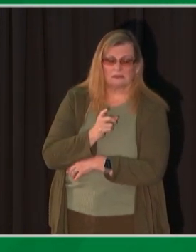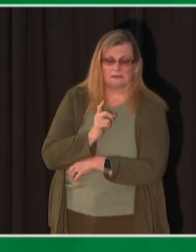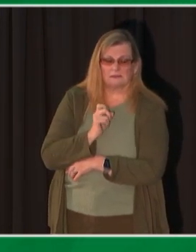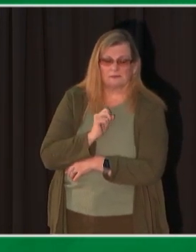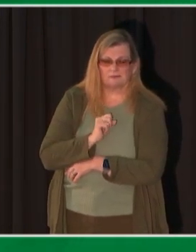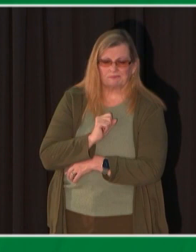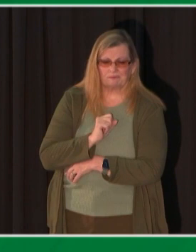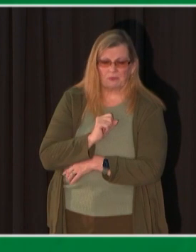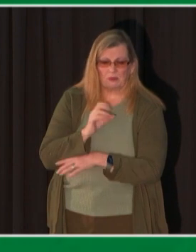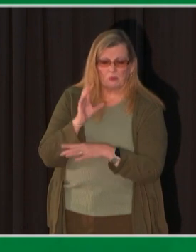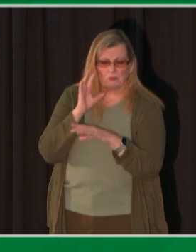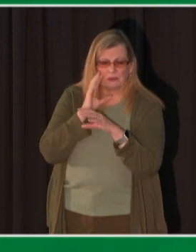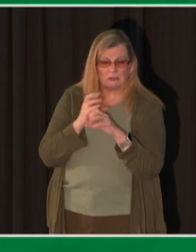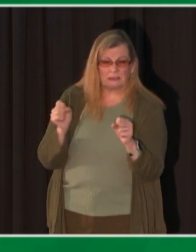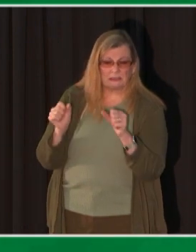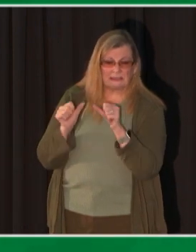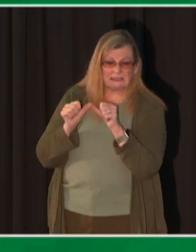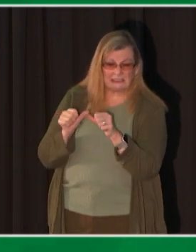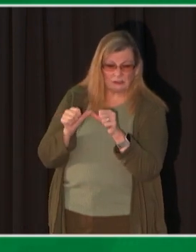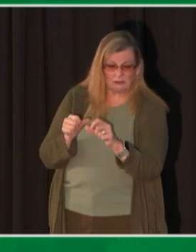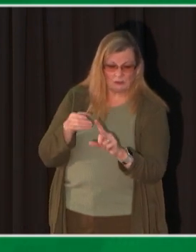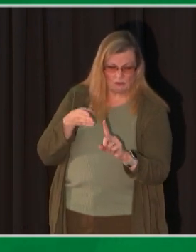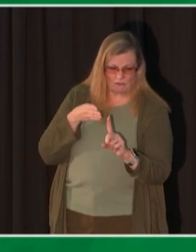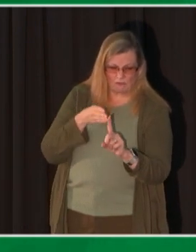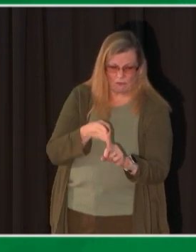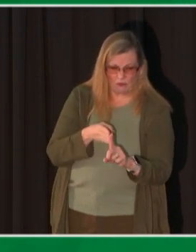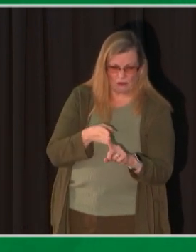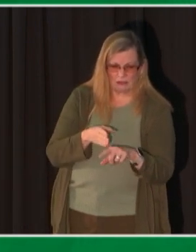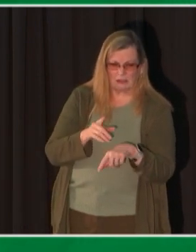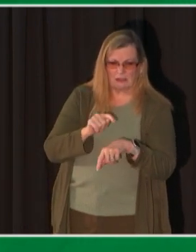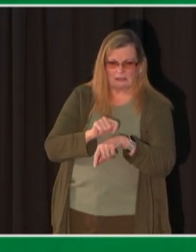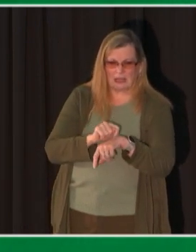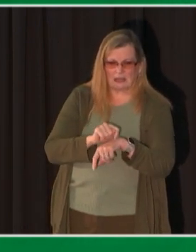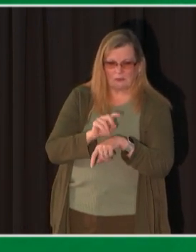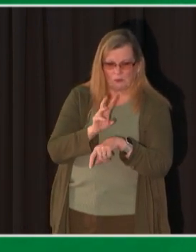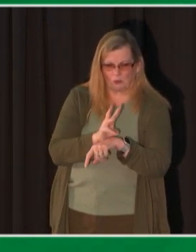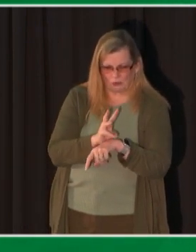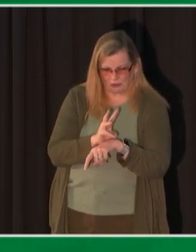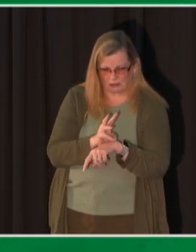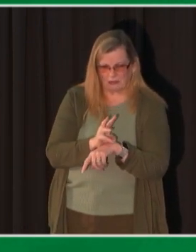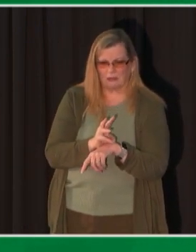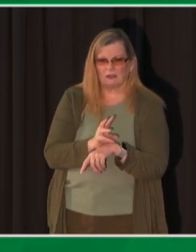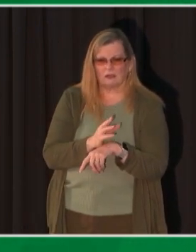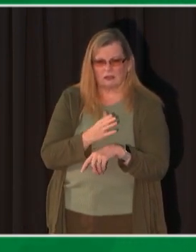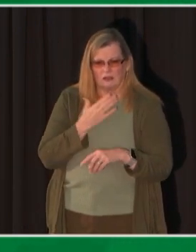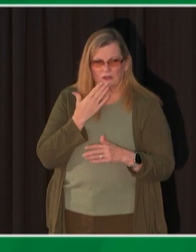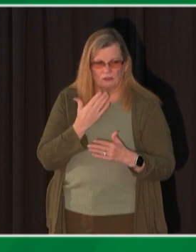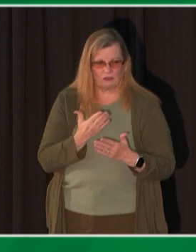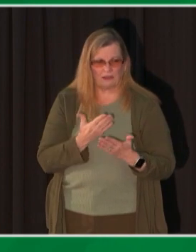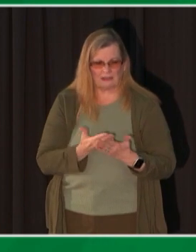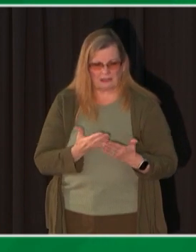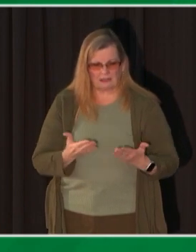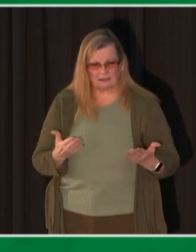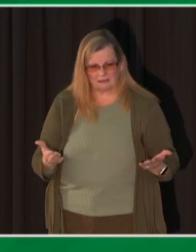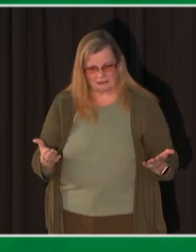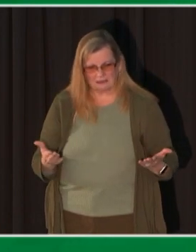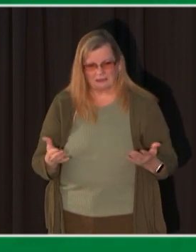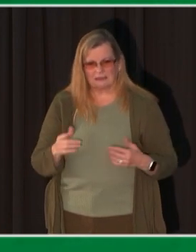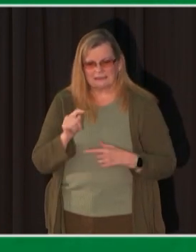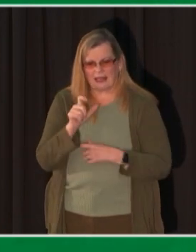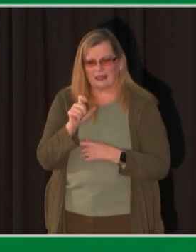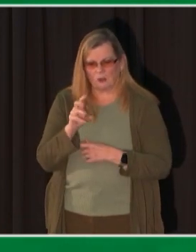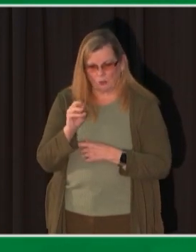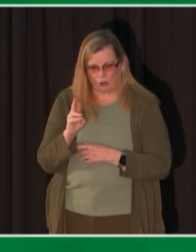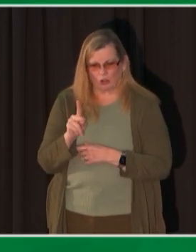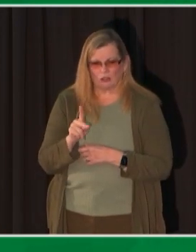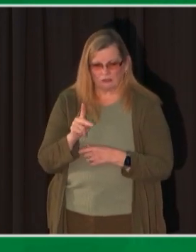his plan continues to focus on telework as a good thing. And so I'm also hoping that means, and